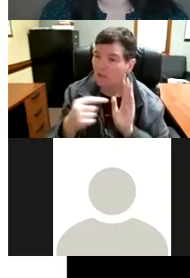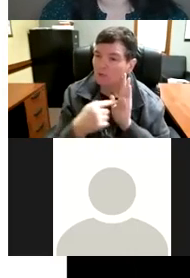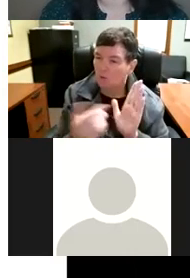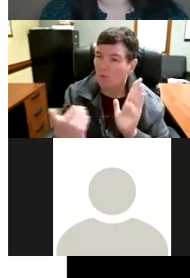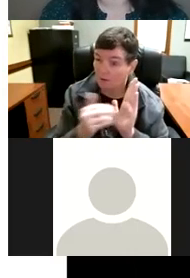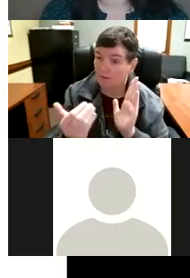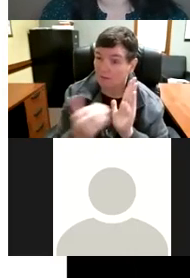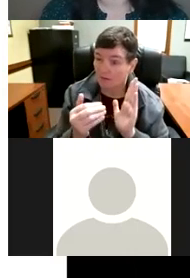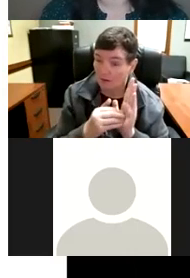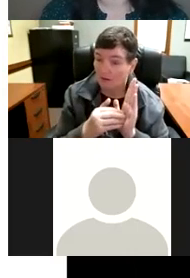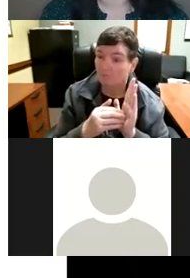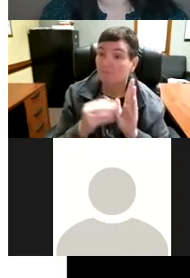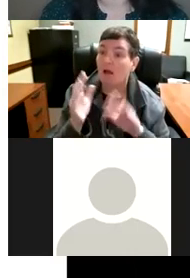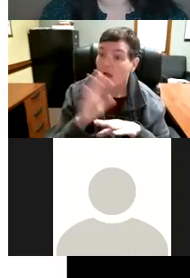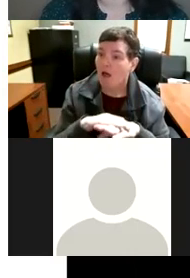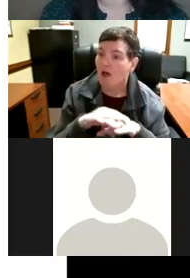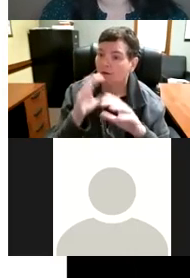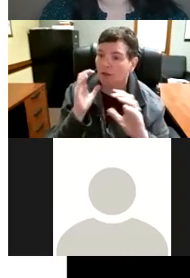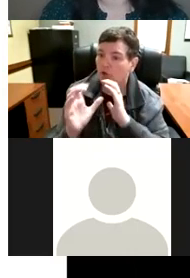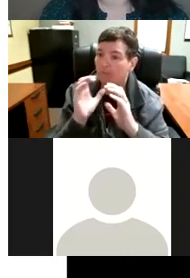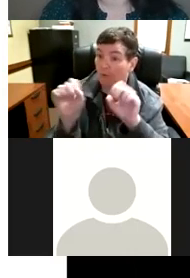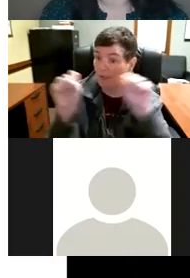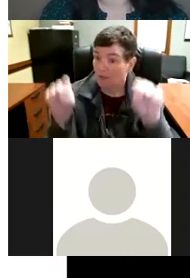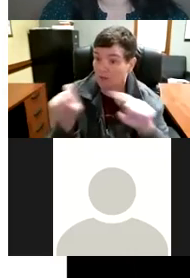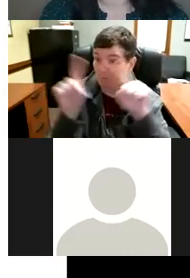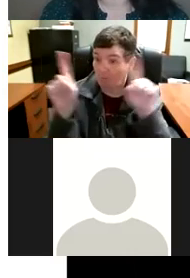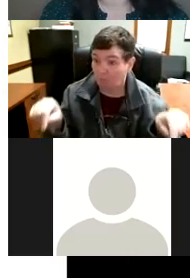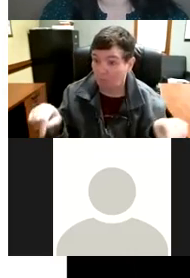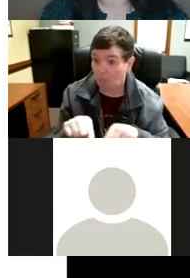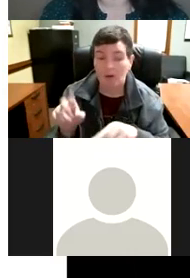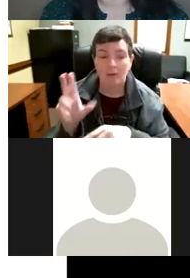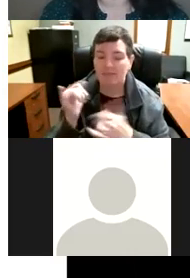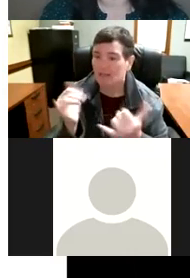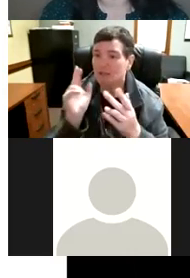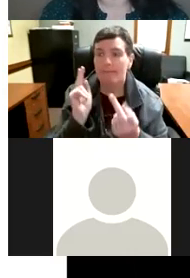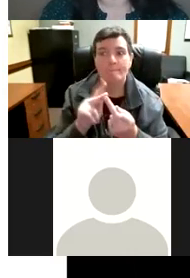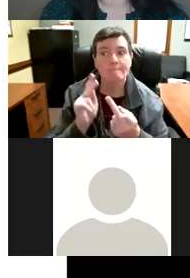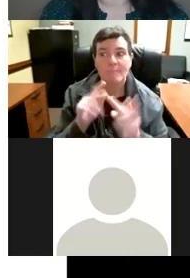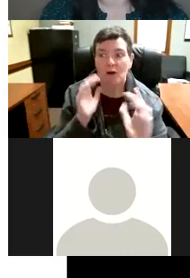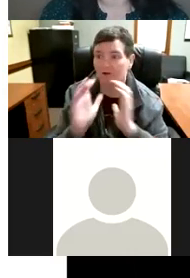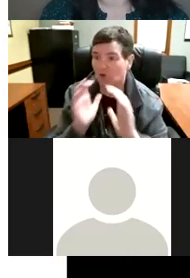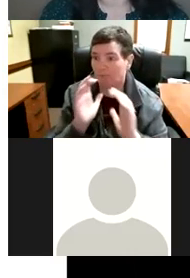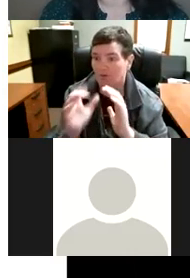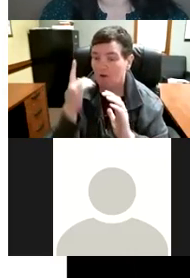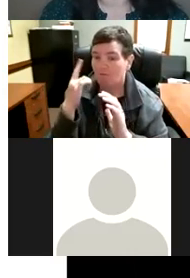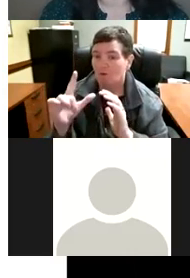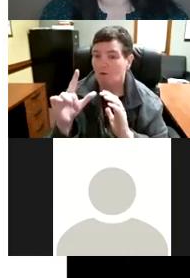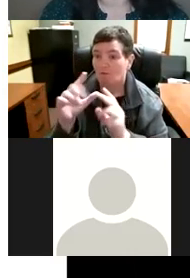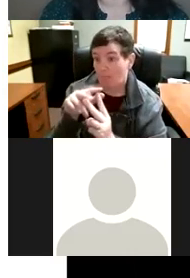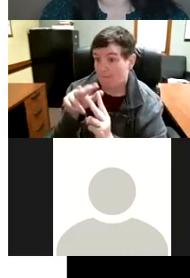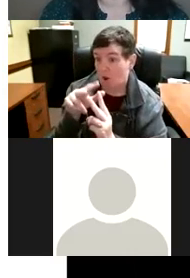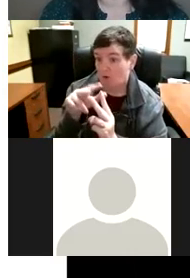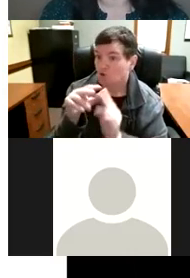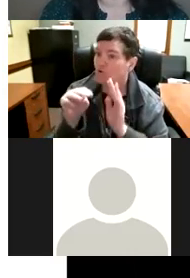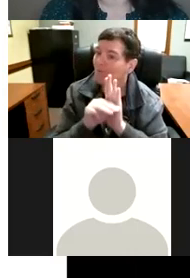this on their communication system. This is actually the perfect opportunity for the communication partner